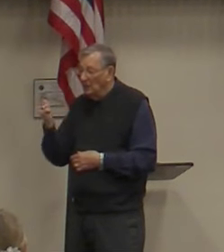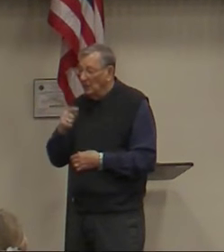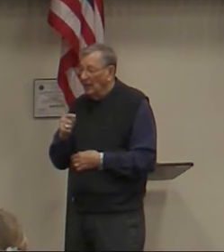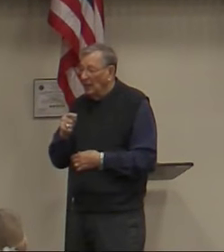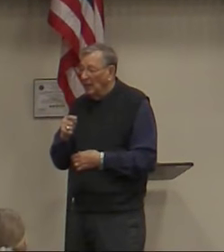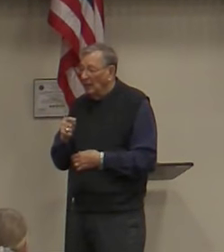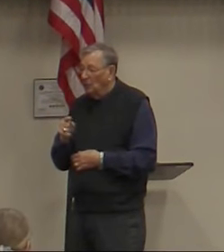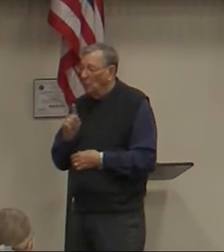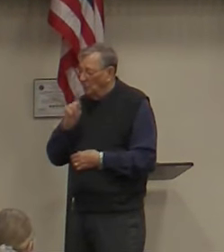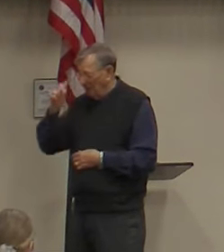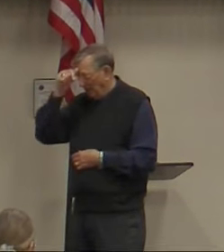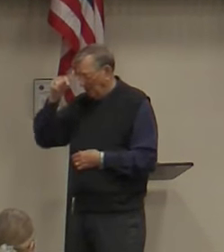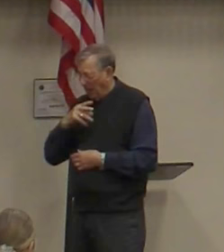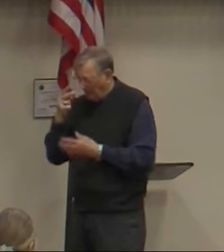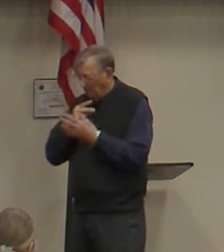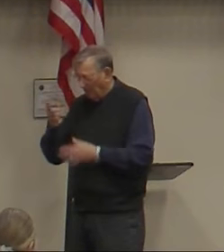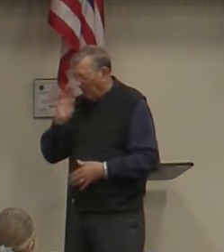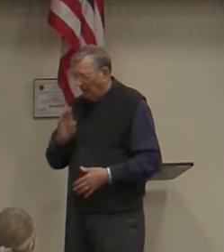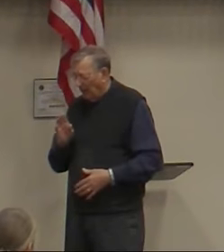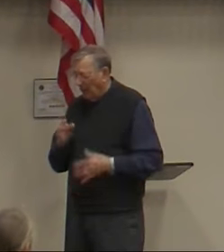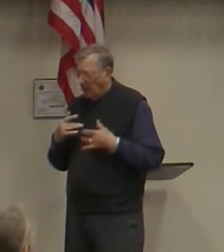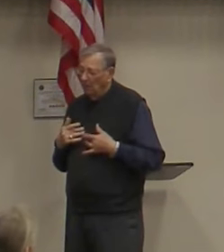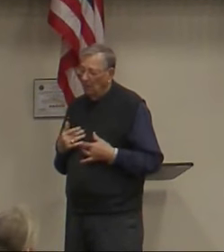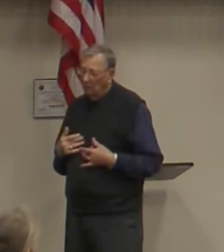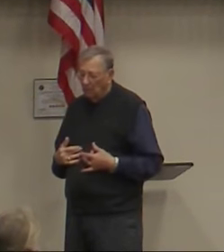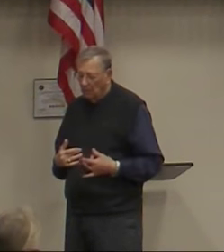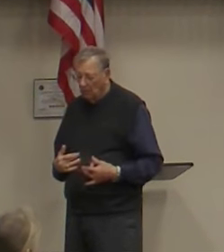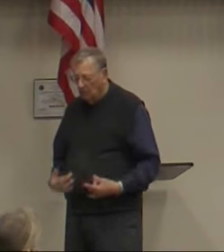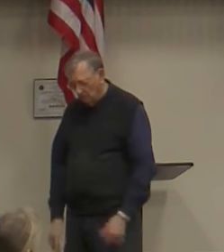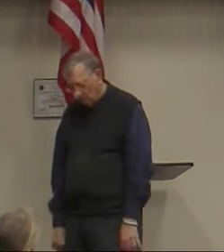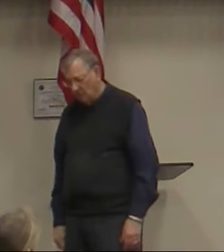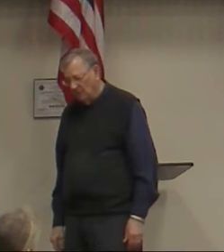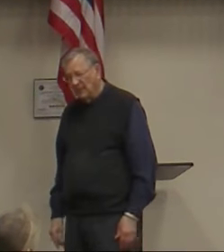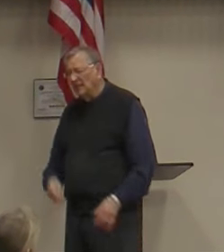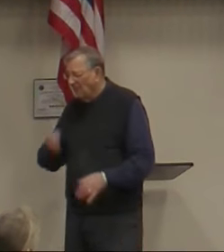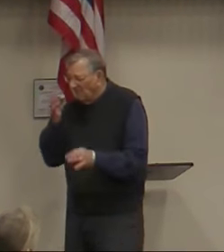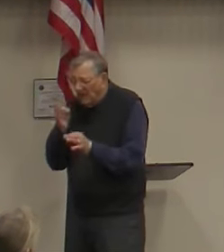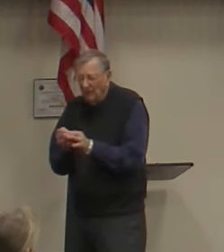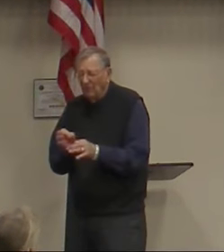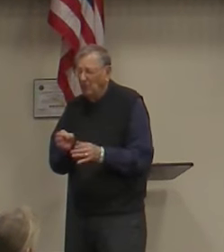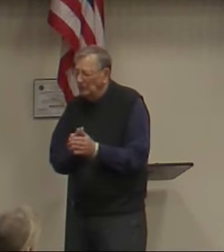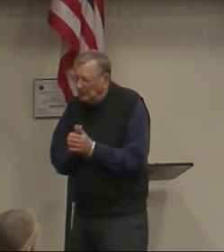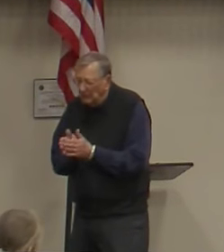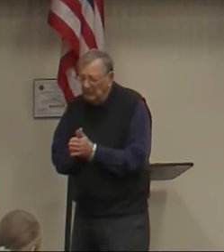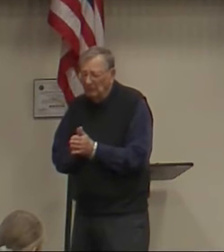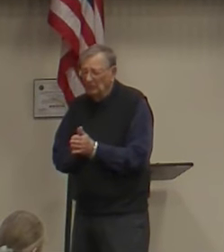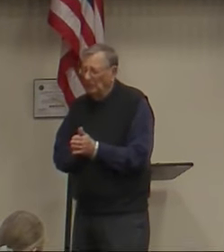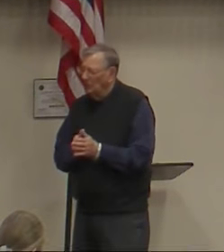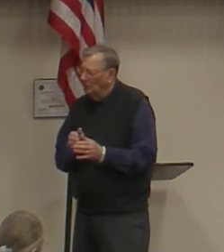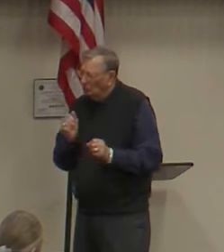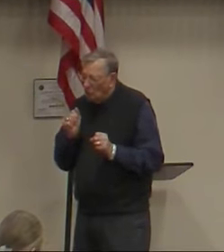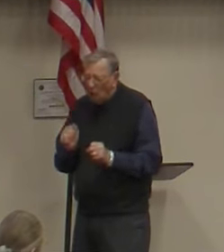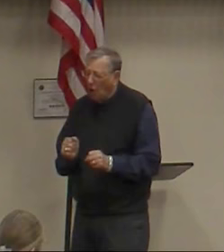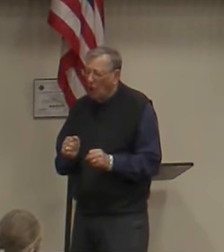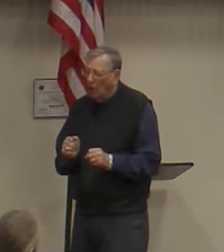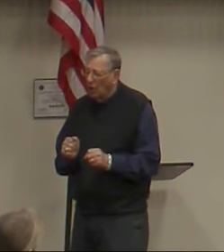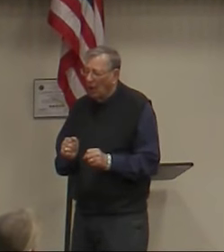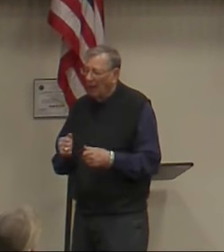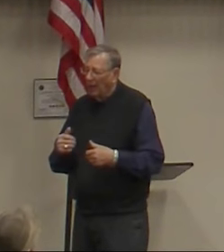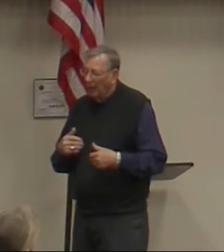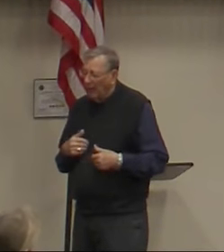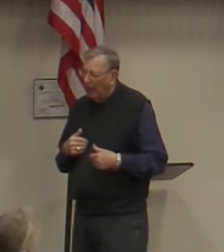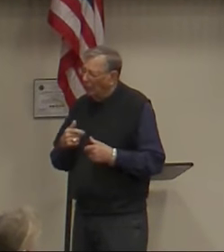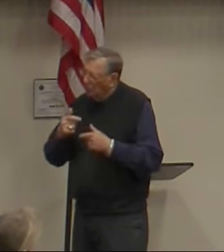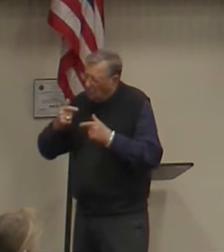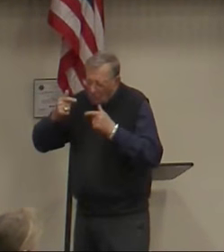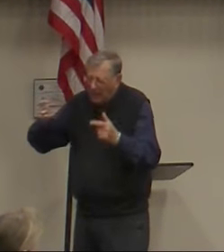a real man who was a prophet of God, faithful, diligent, strong, had great